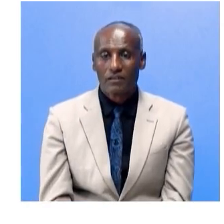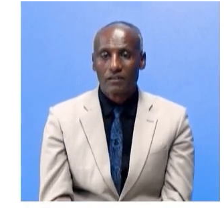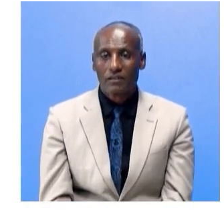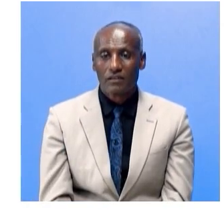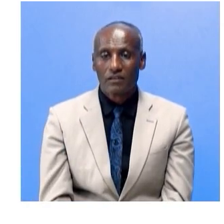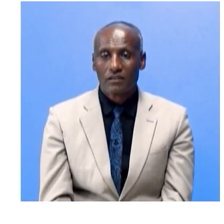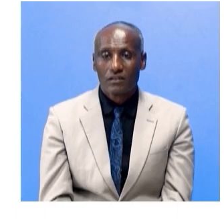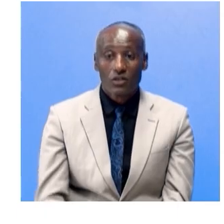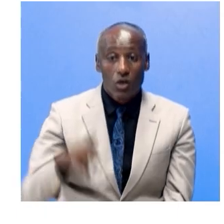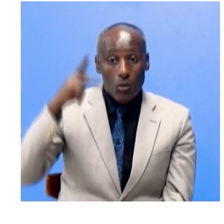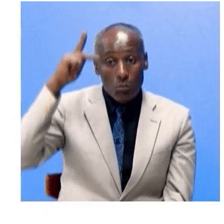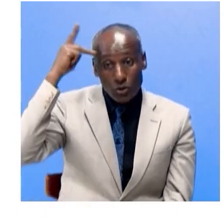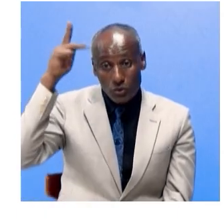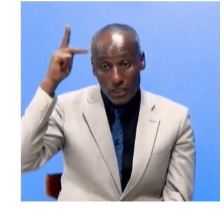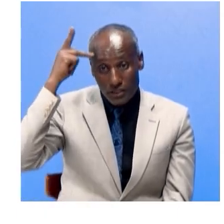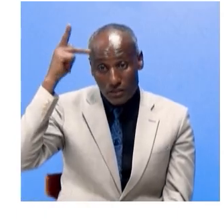Portuguese.